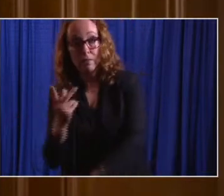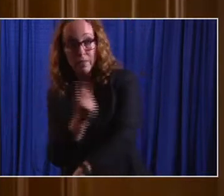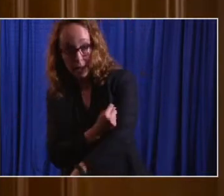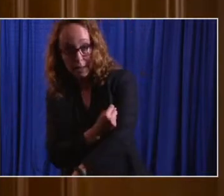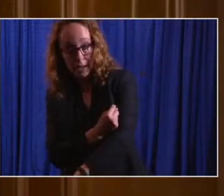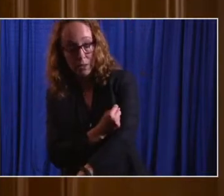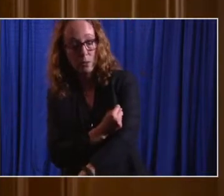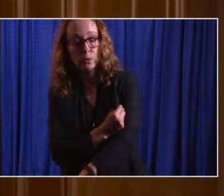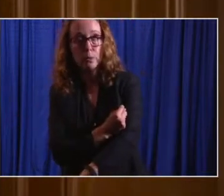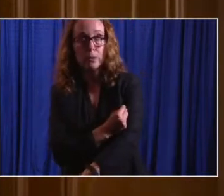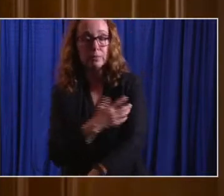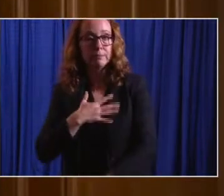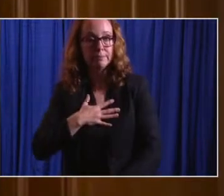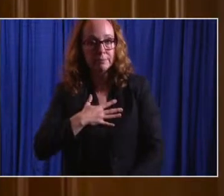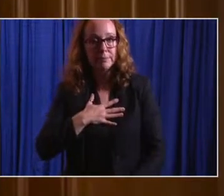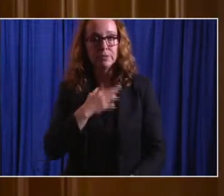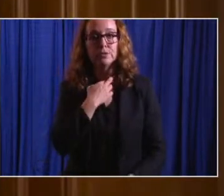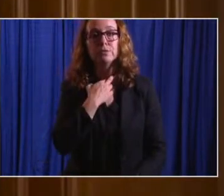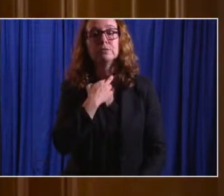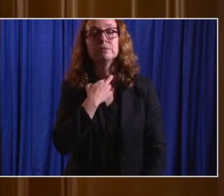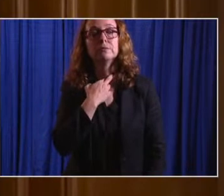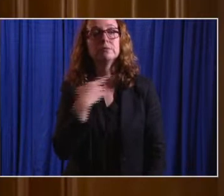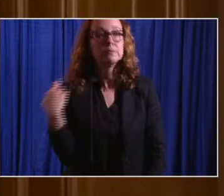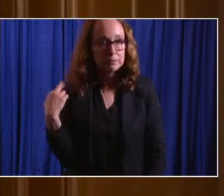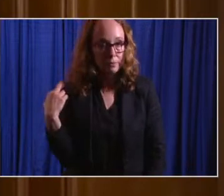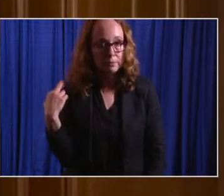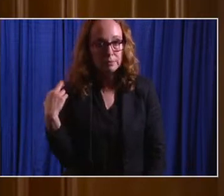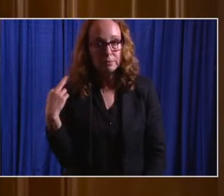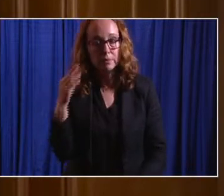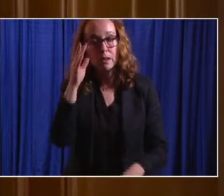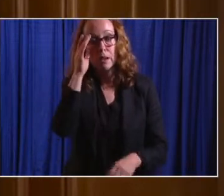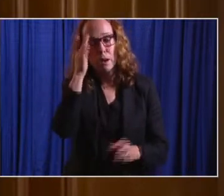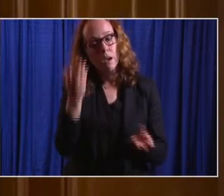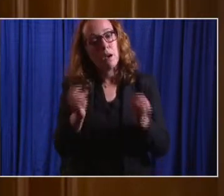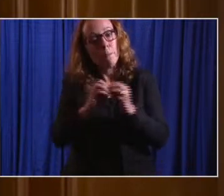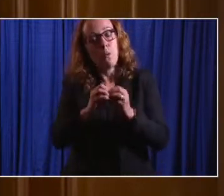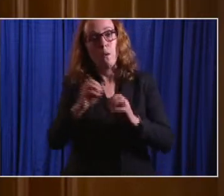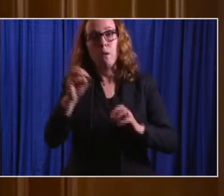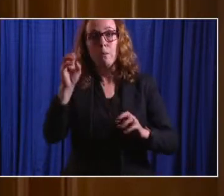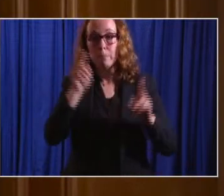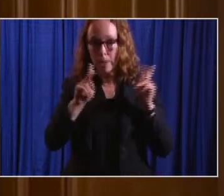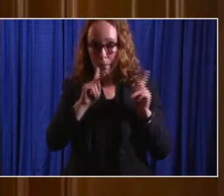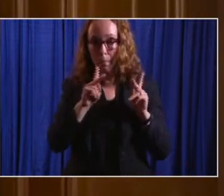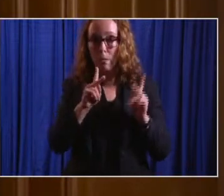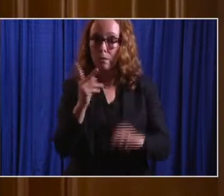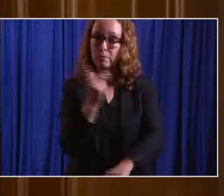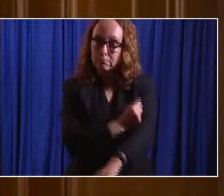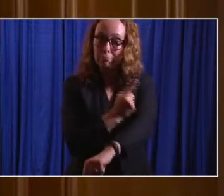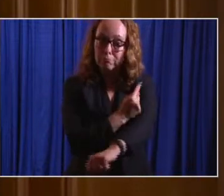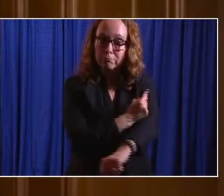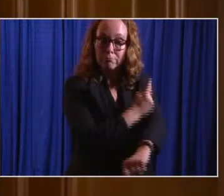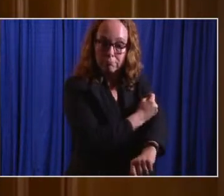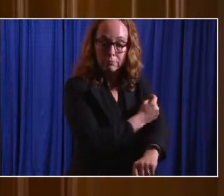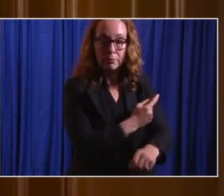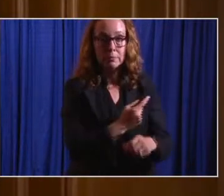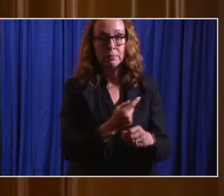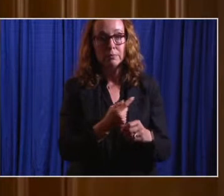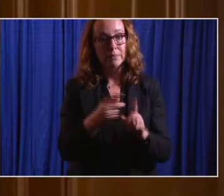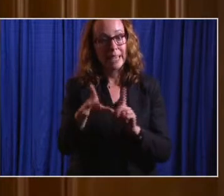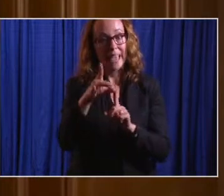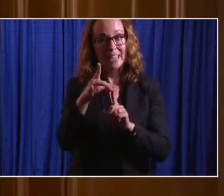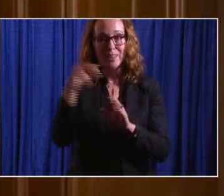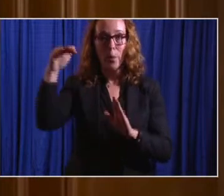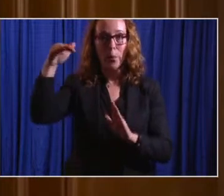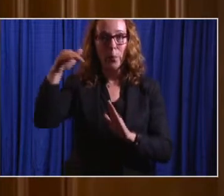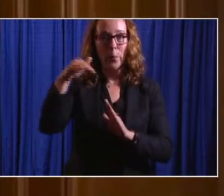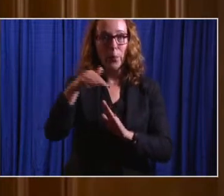high risk. The more people get vaccinated, fewer cases we're going to have, the